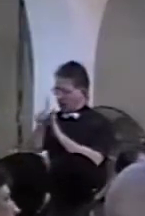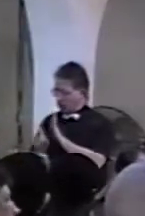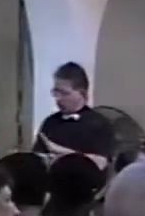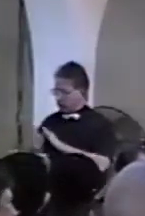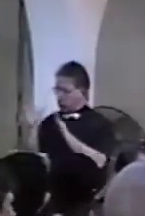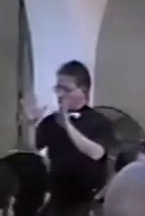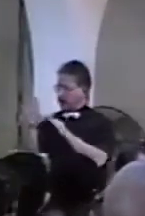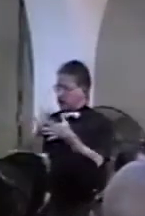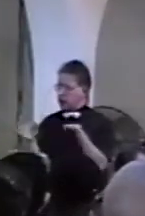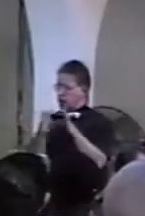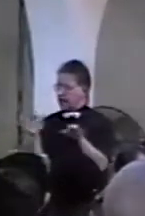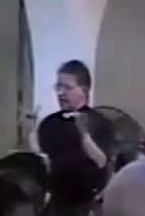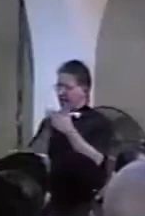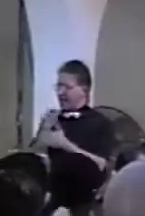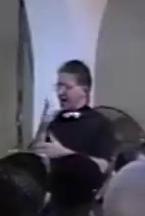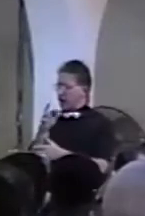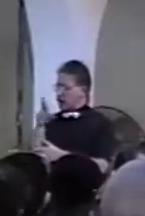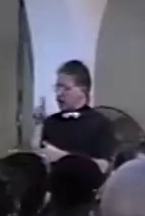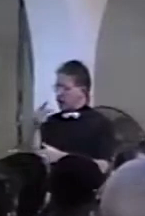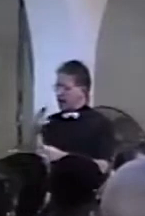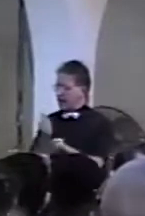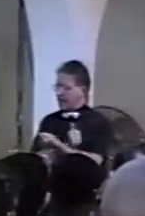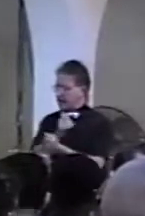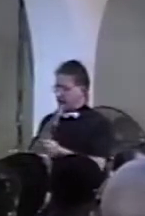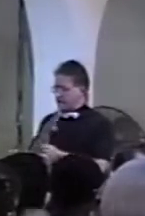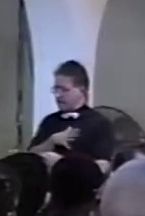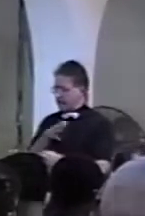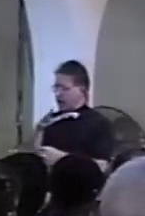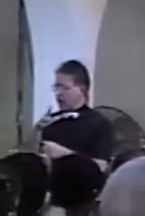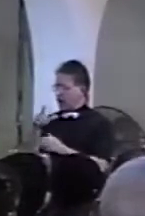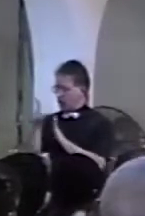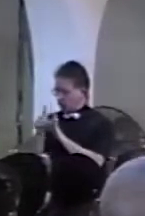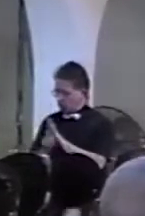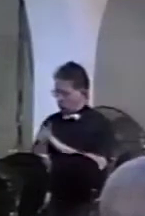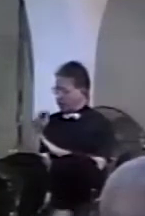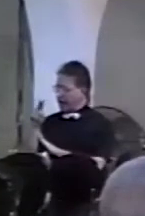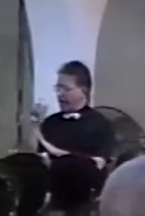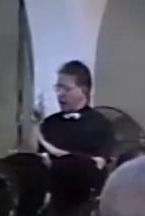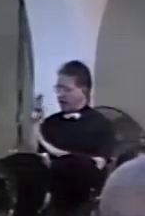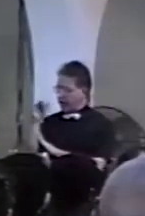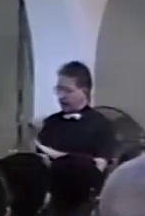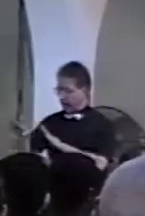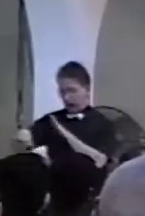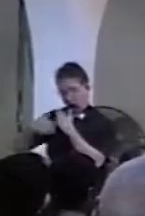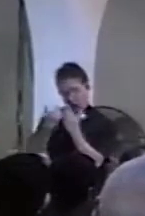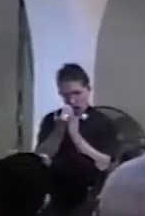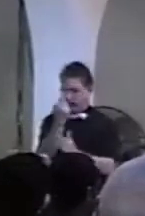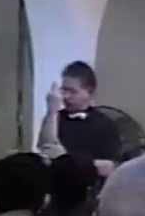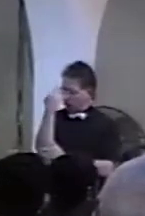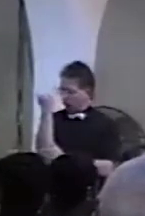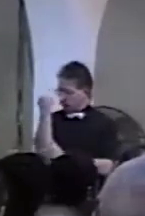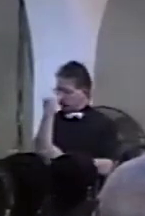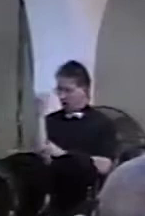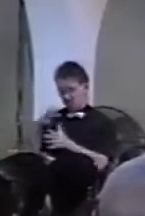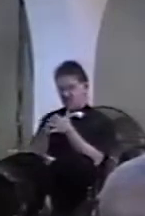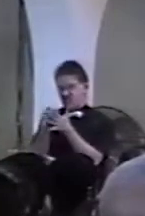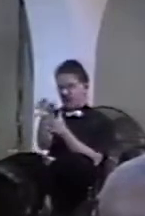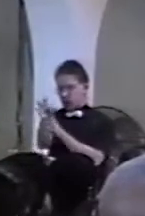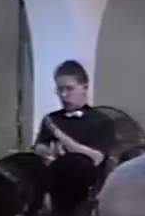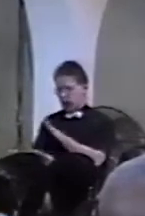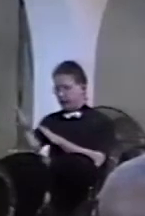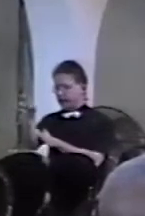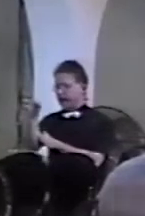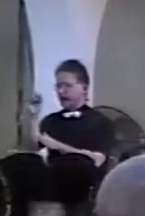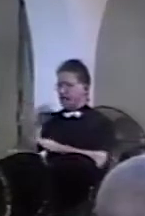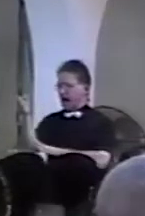wonderful story is that Ruth loved her mother-in-law Naomi. Yeah. The word of God said that when they got back over to Israel, it was rough. And